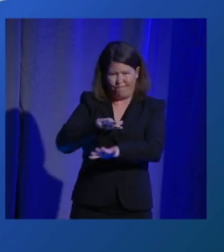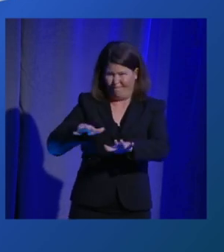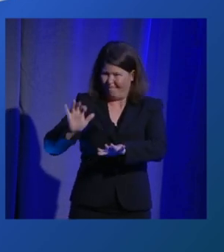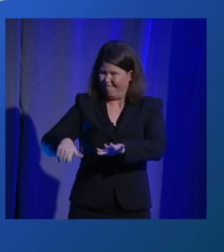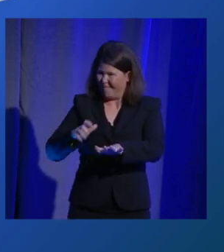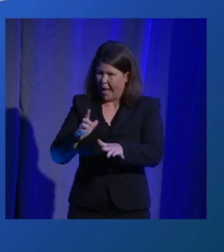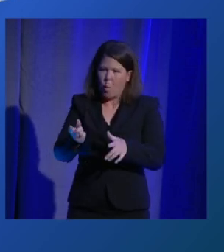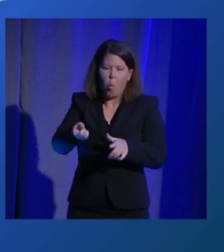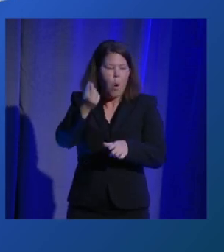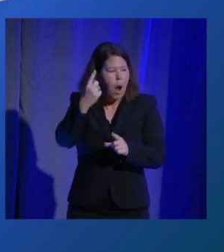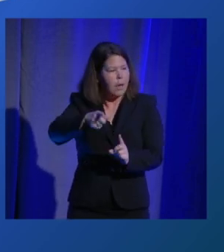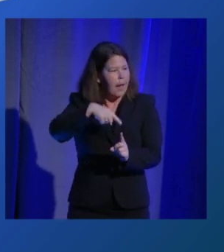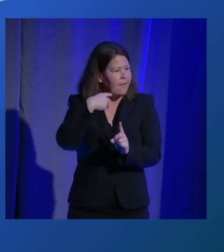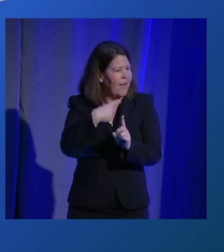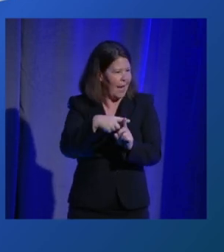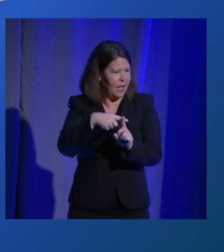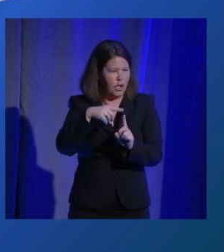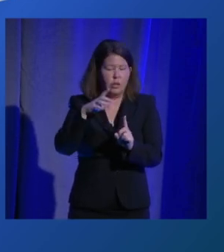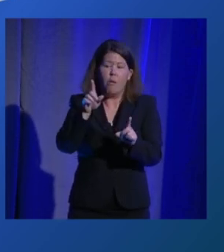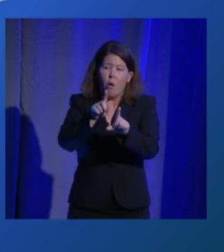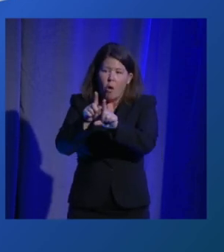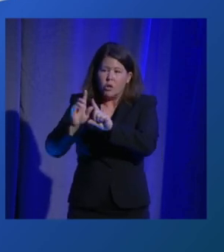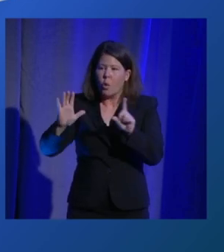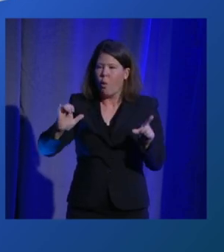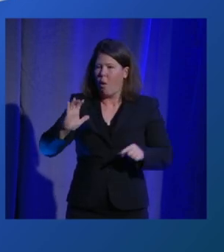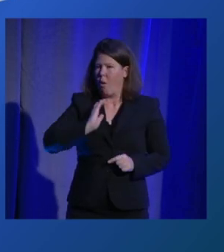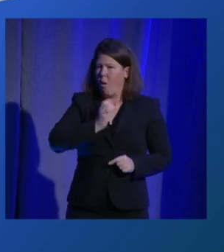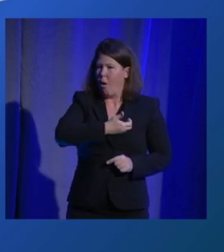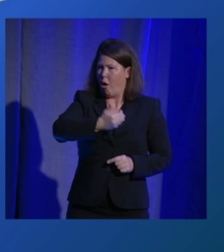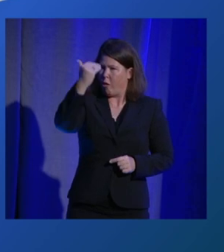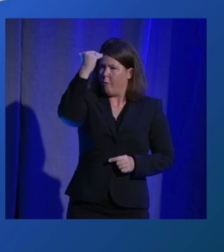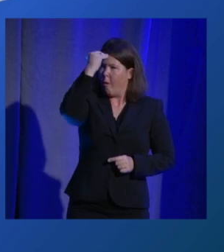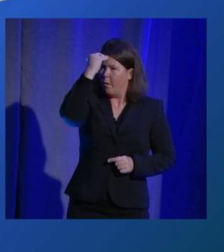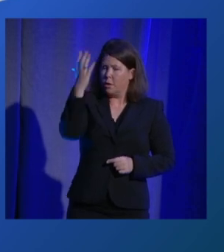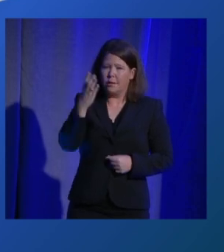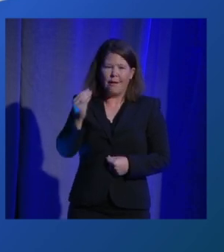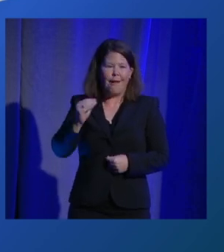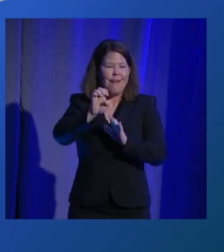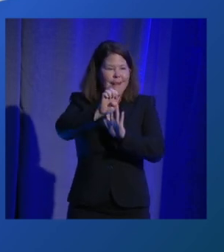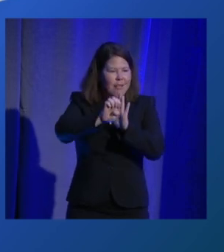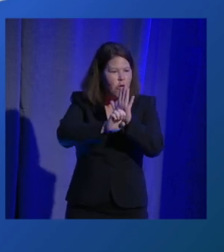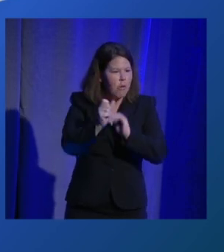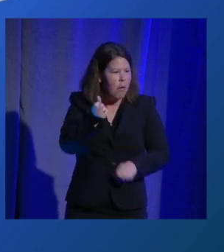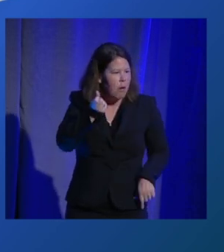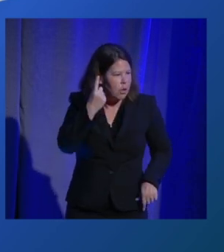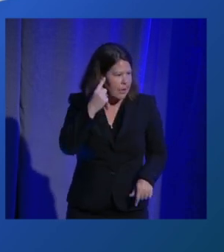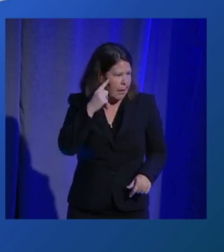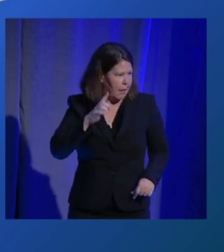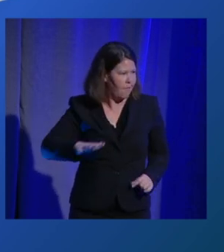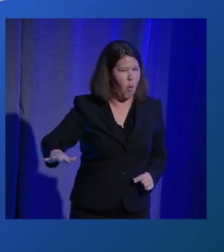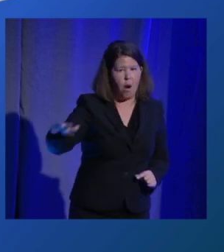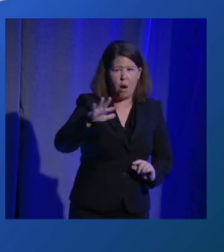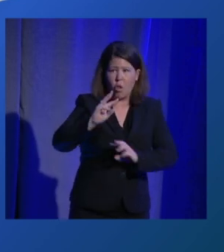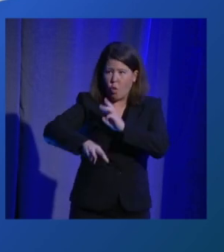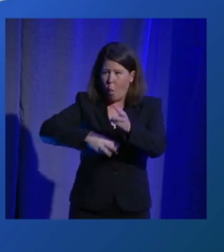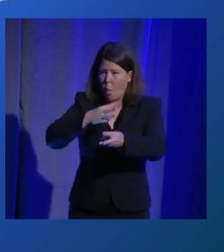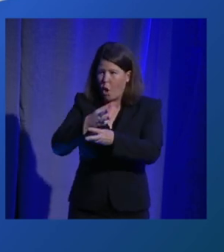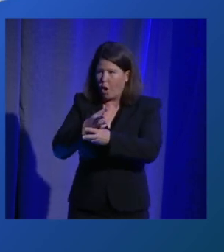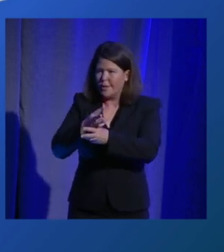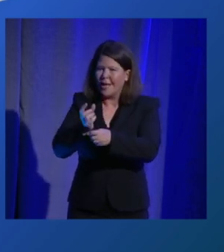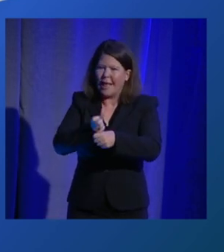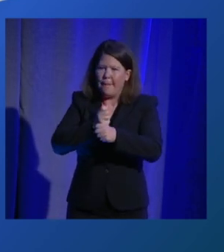that's our conscious and our ethical understanding of the world around us that makes us human teen with the